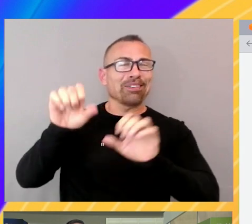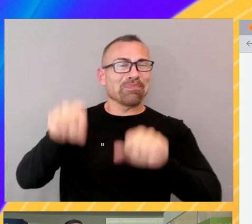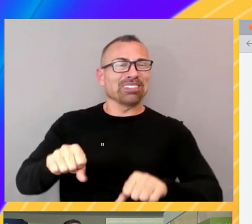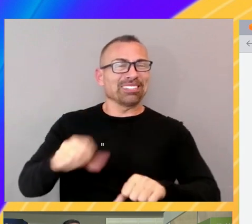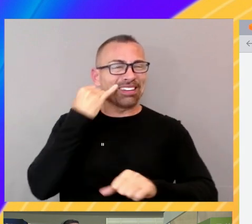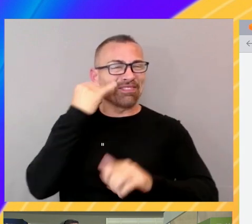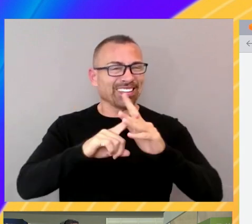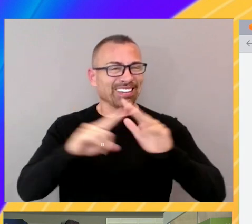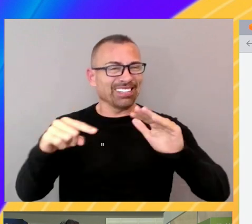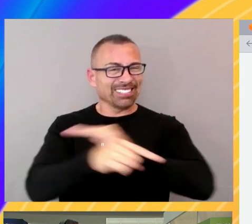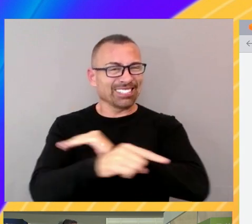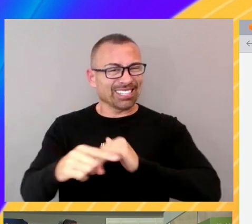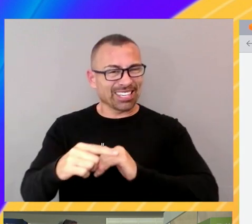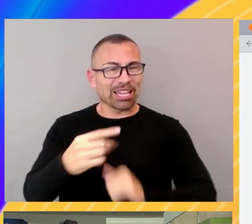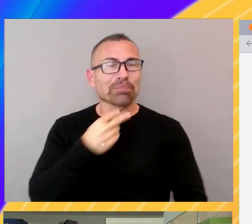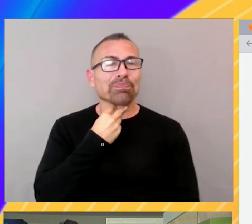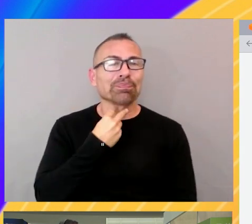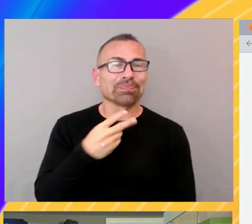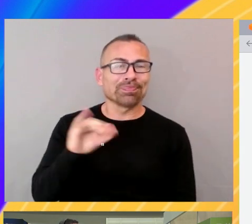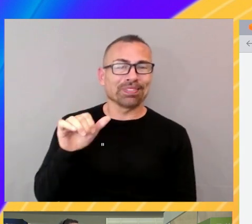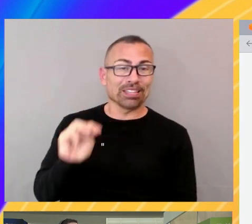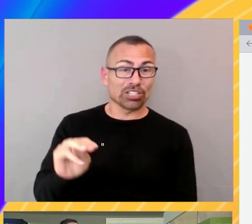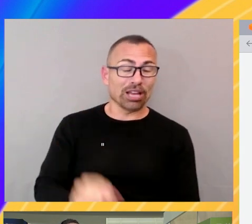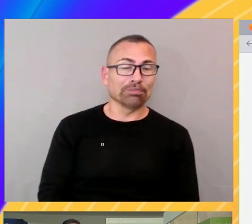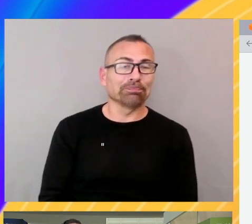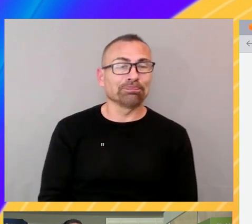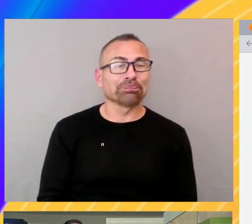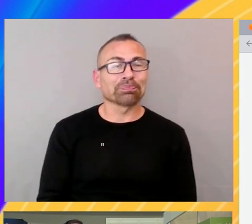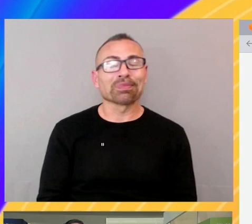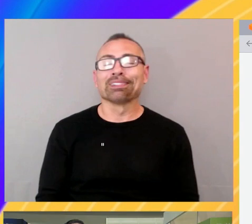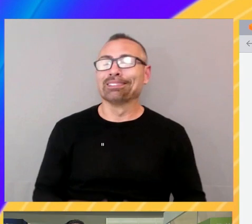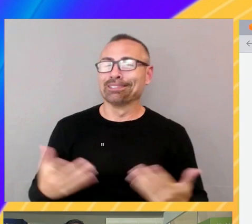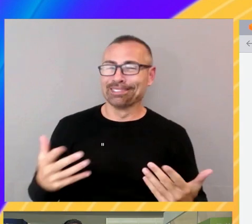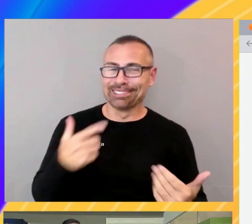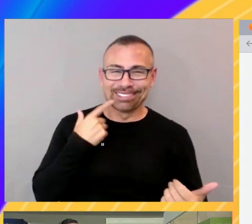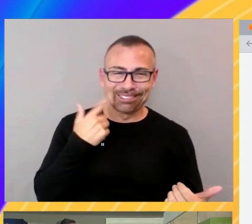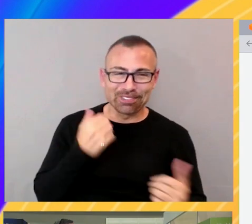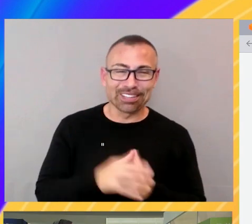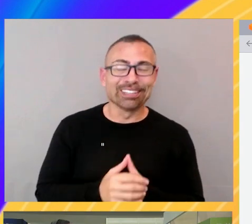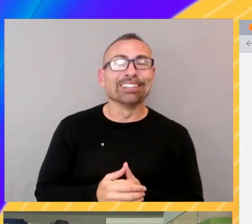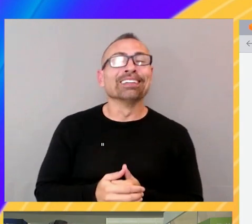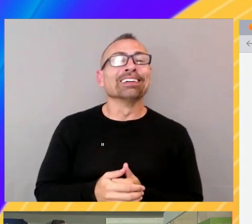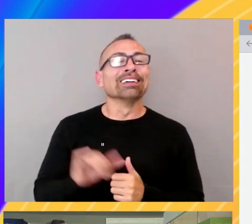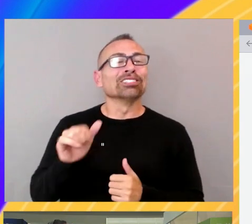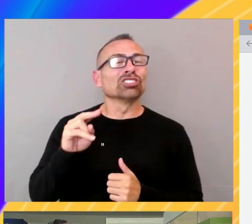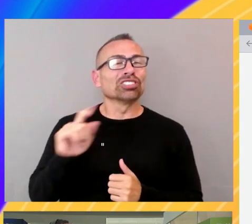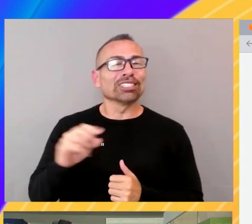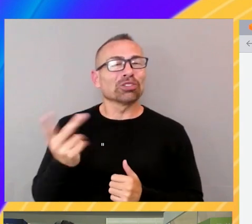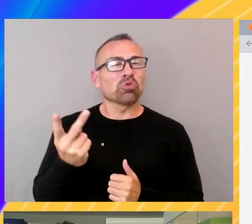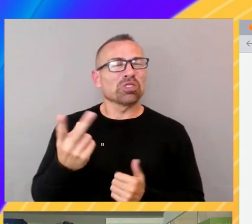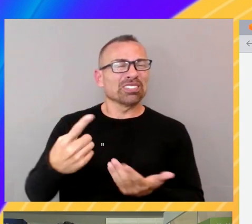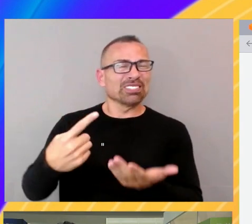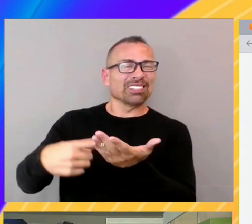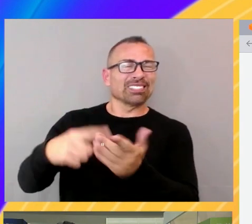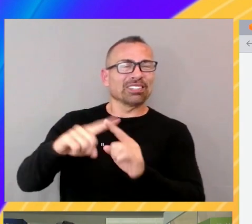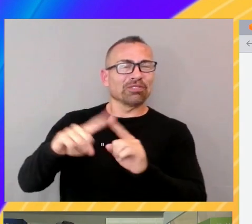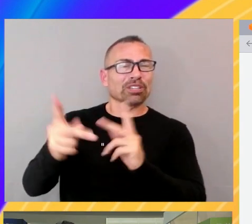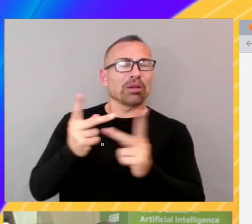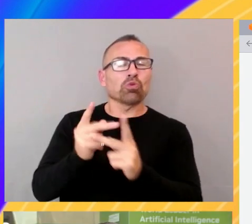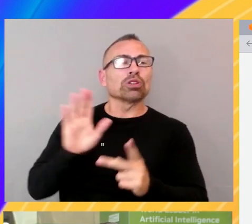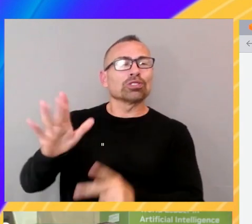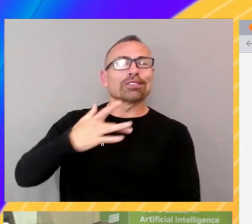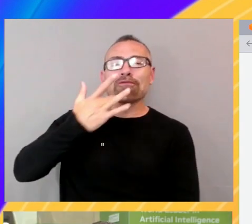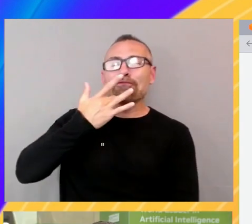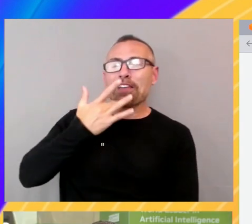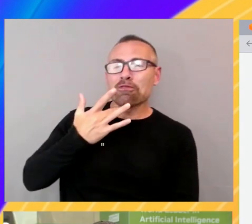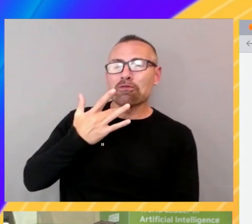Now, Justin, Sam and I, we talk about different types of jam. There's AWS Jam. What's your favorite flavor jam?